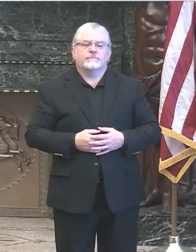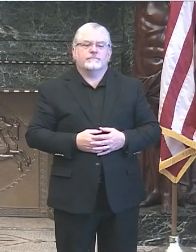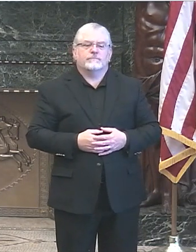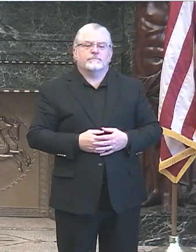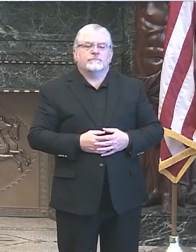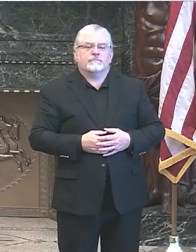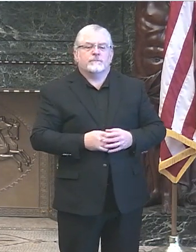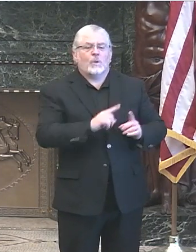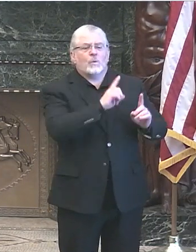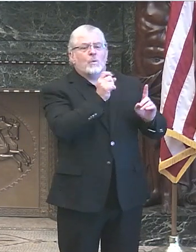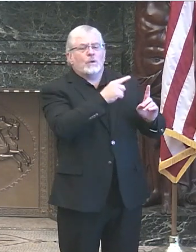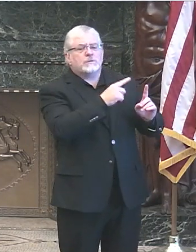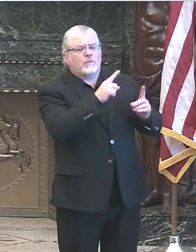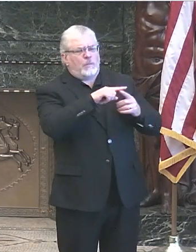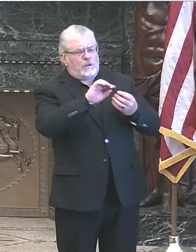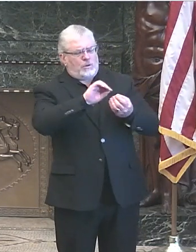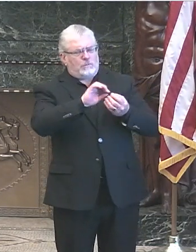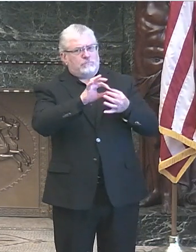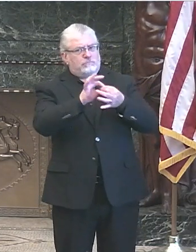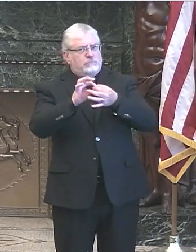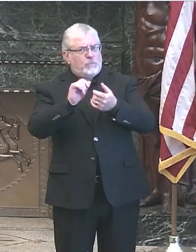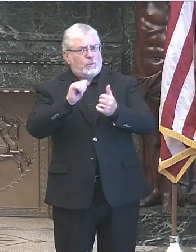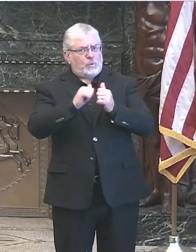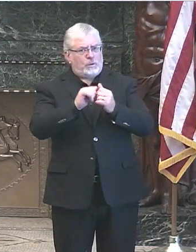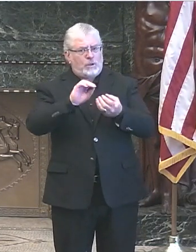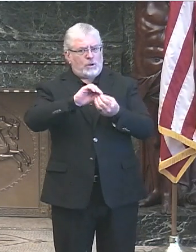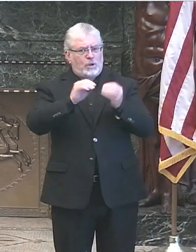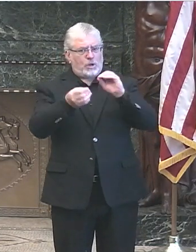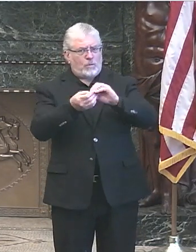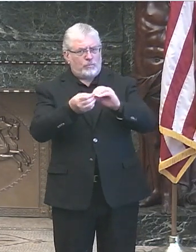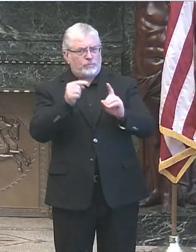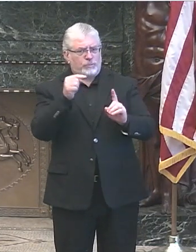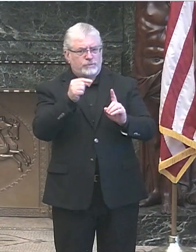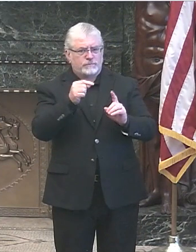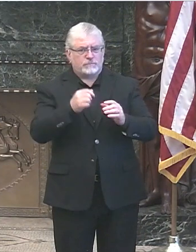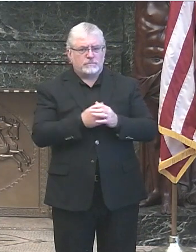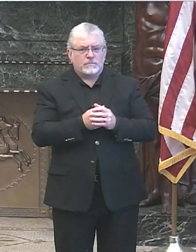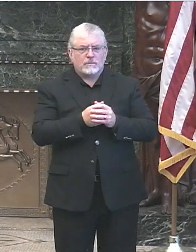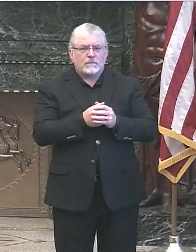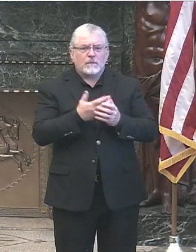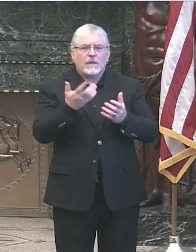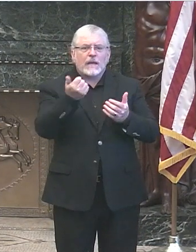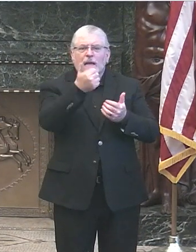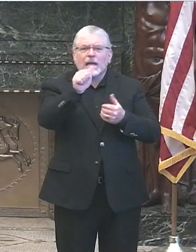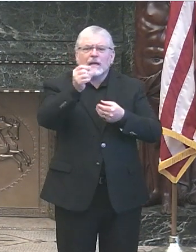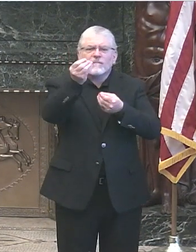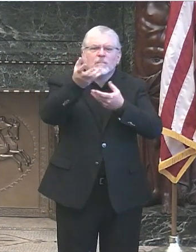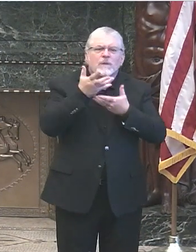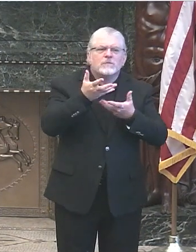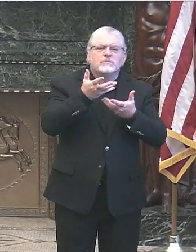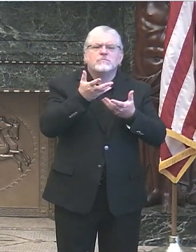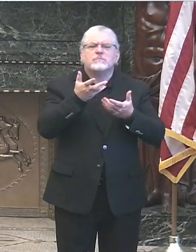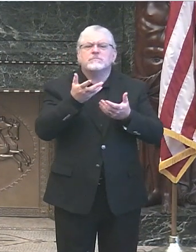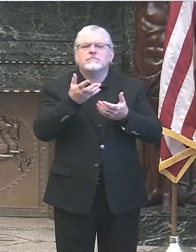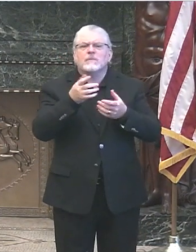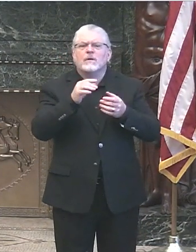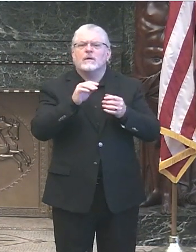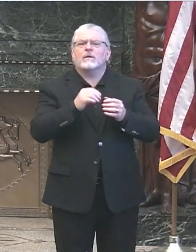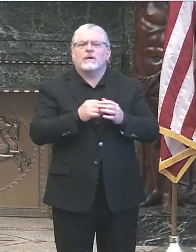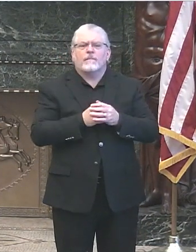numbers. Is there any information about the rate of infections at homeless shelters? How many